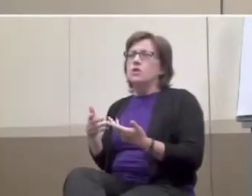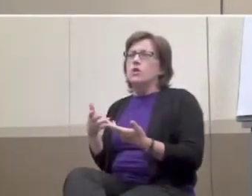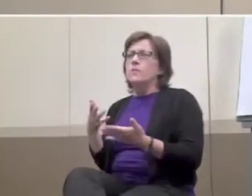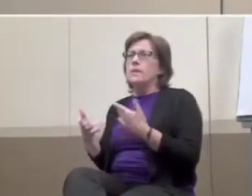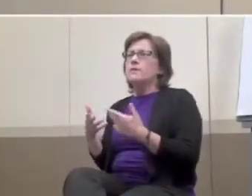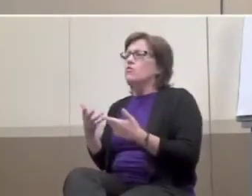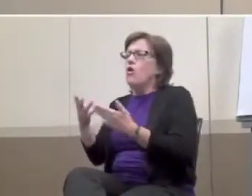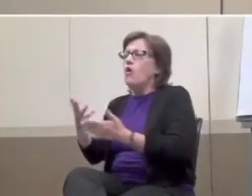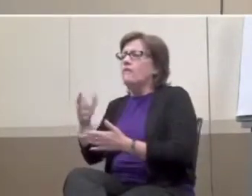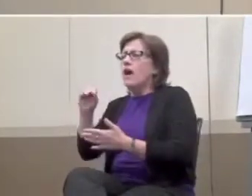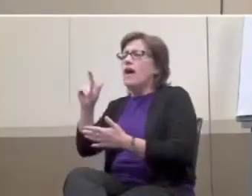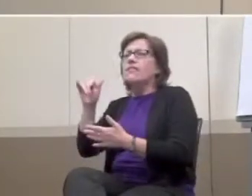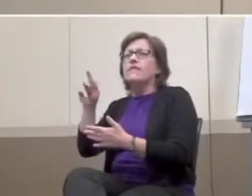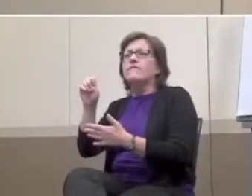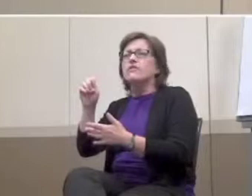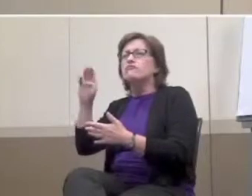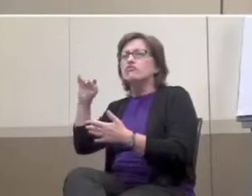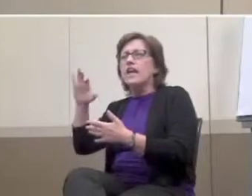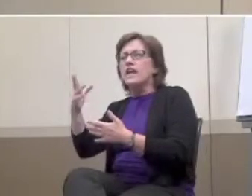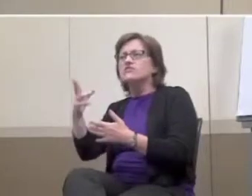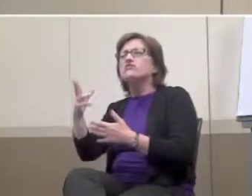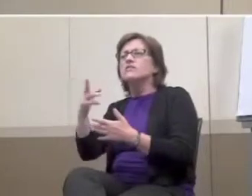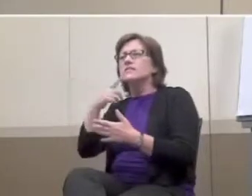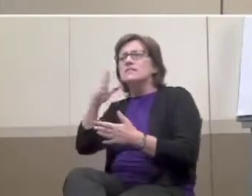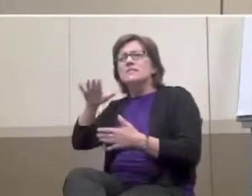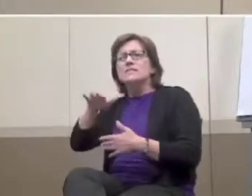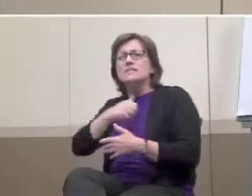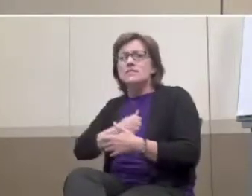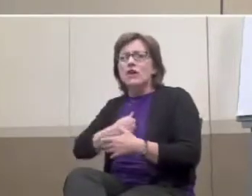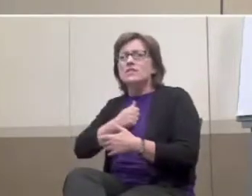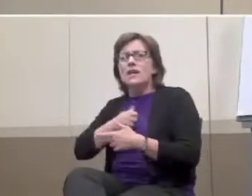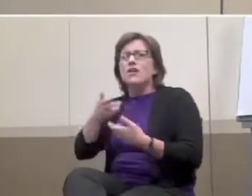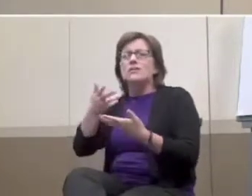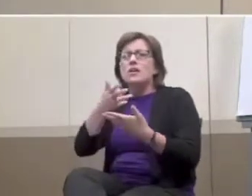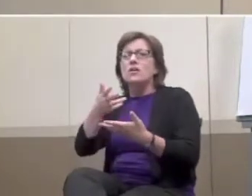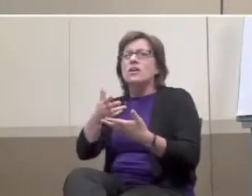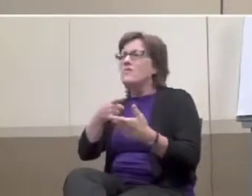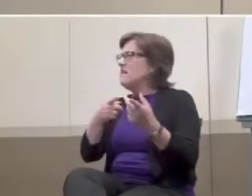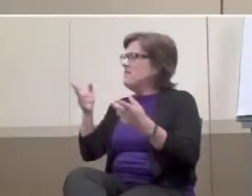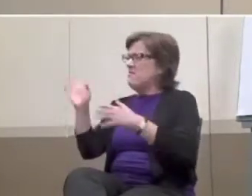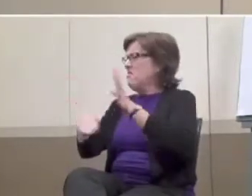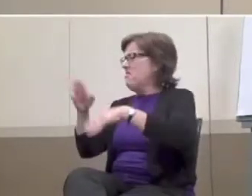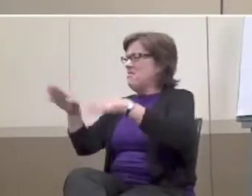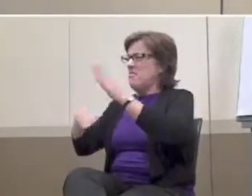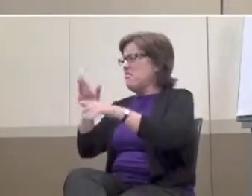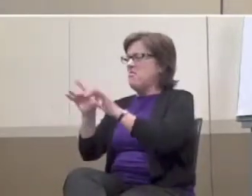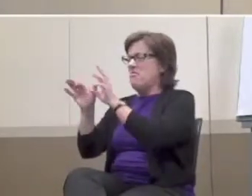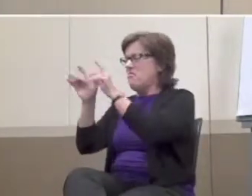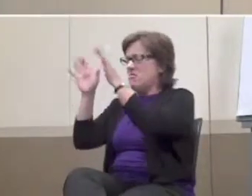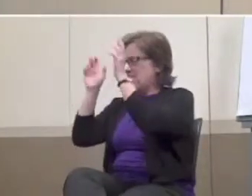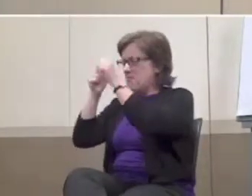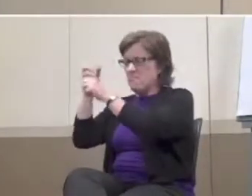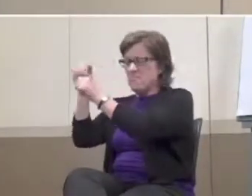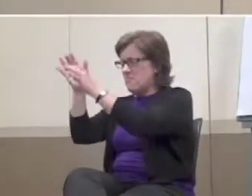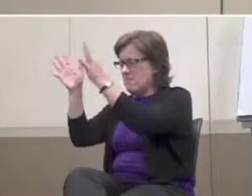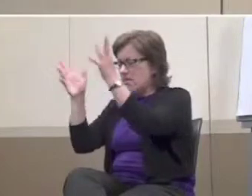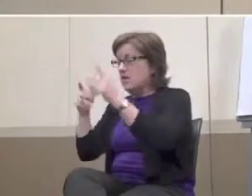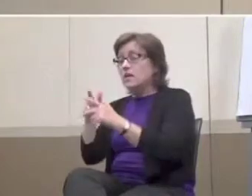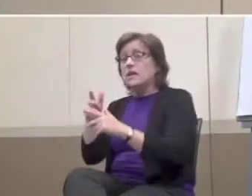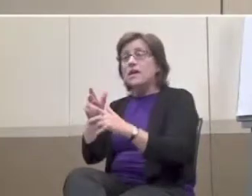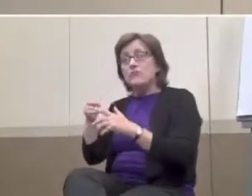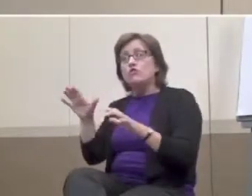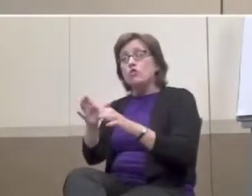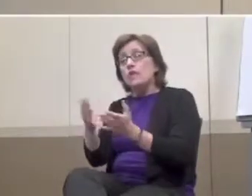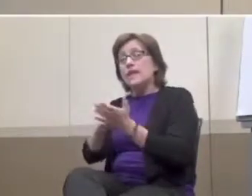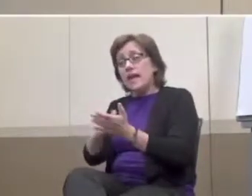it. But if you offer the olive branch two or three times in an argument by apologizing for some part of it